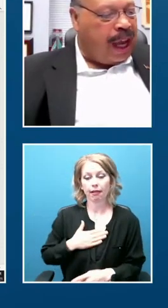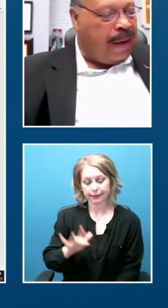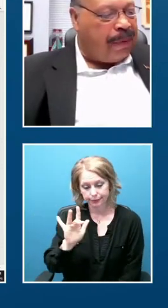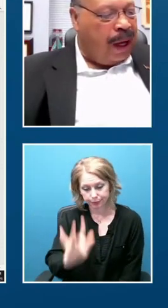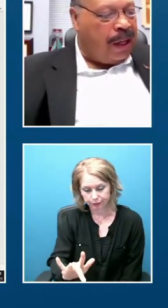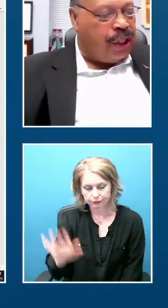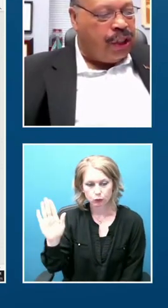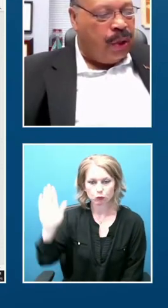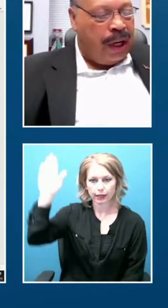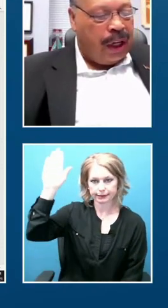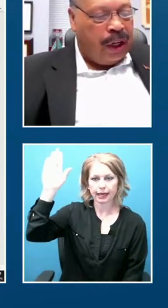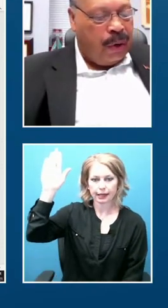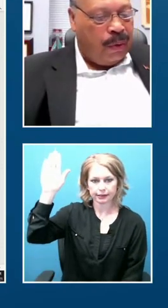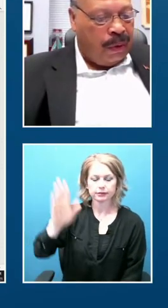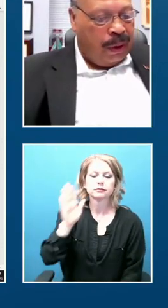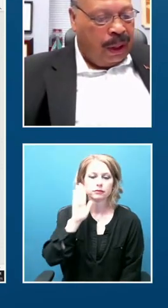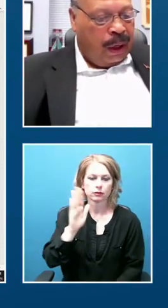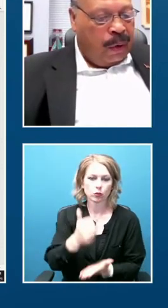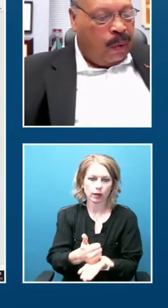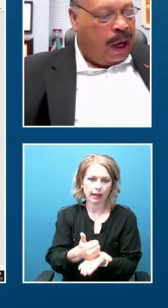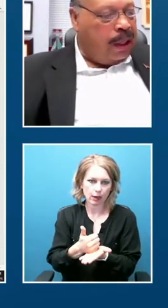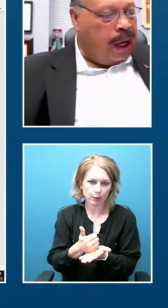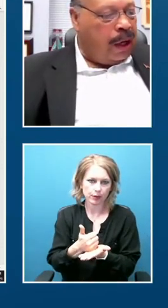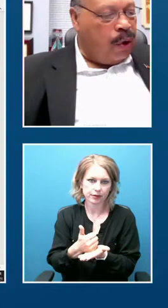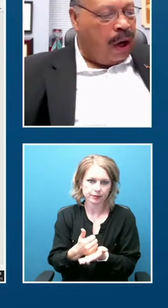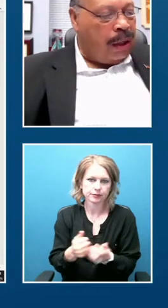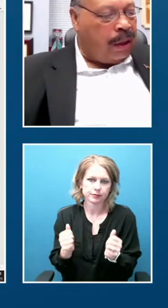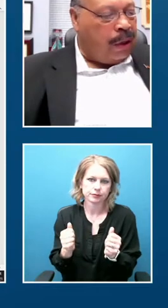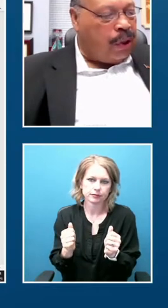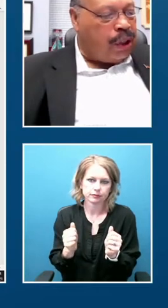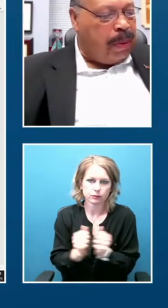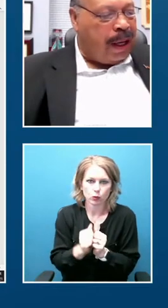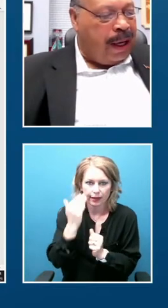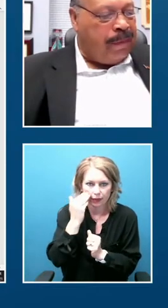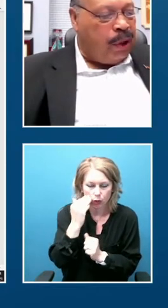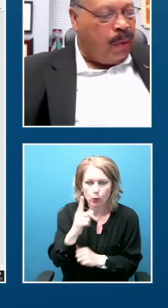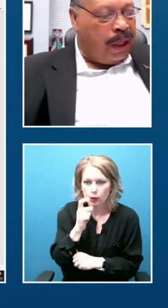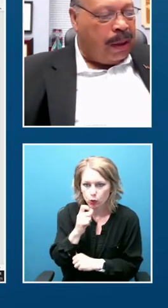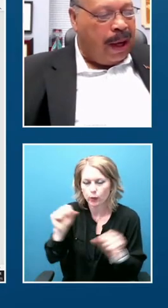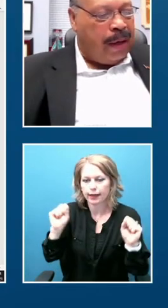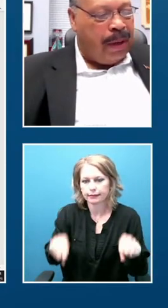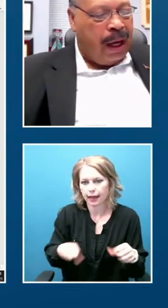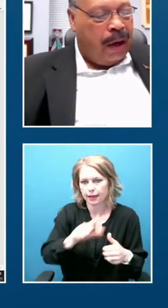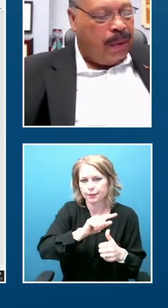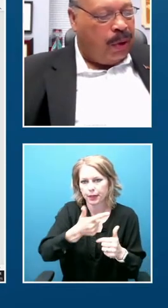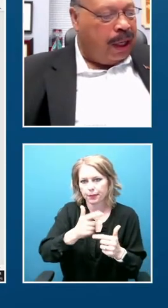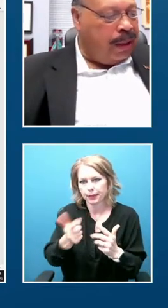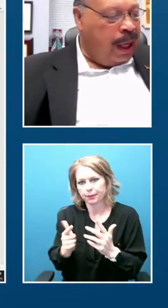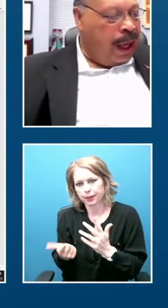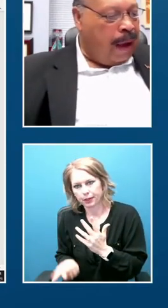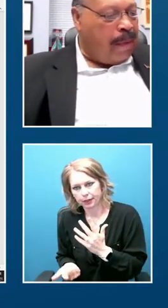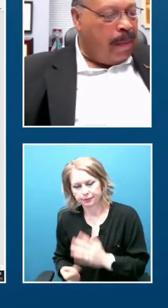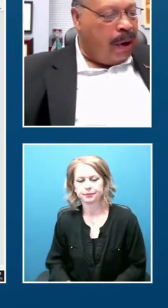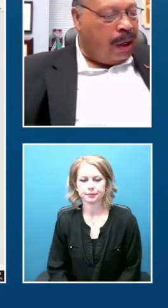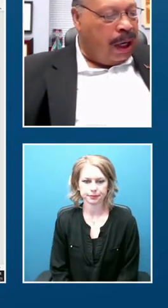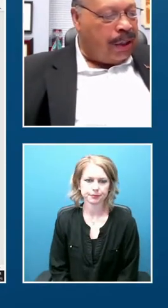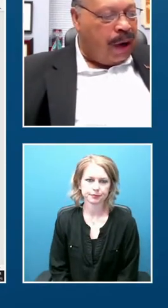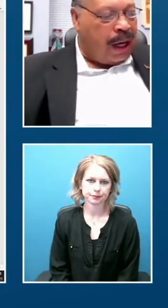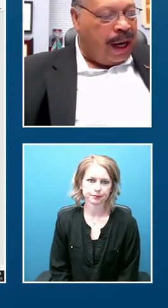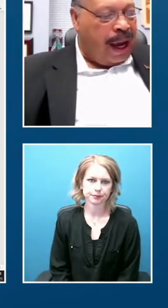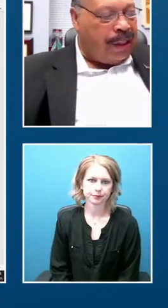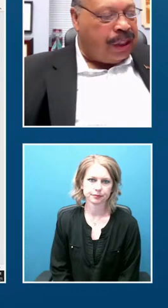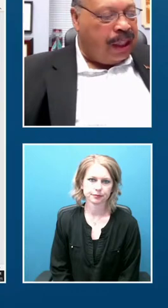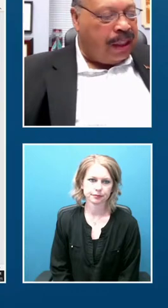the staff assist you in the queue. When you're speaking, you will then be unmuted. A member